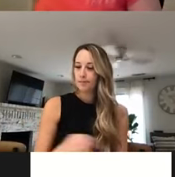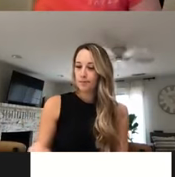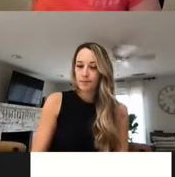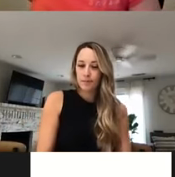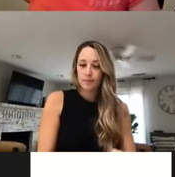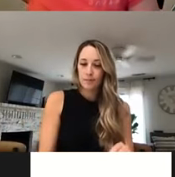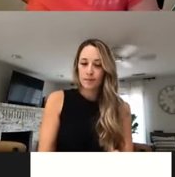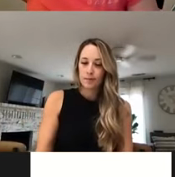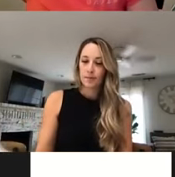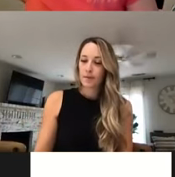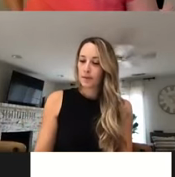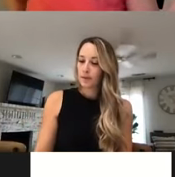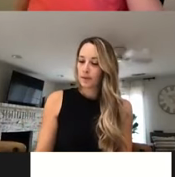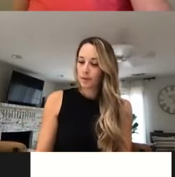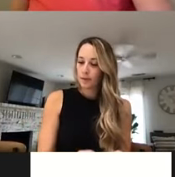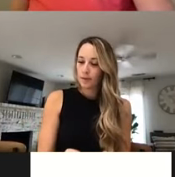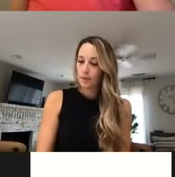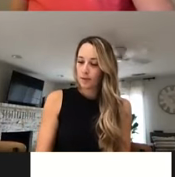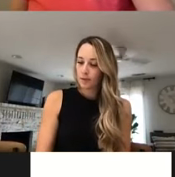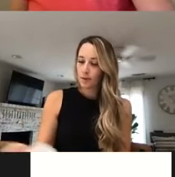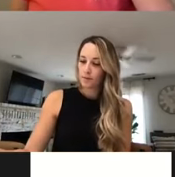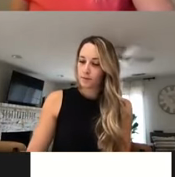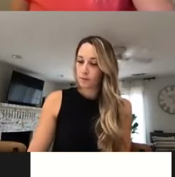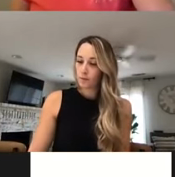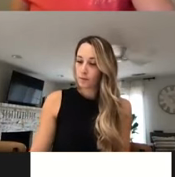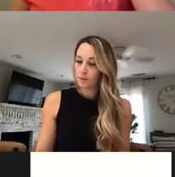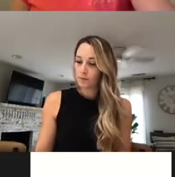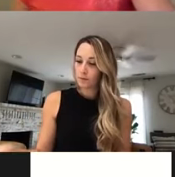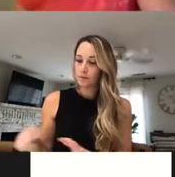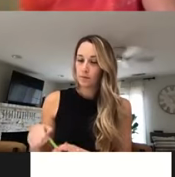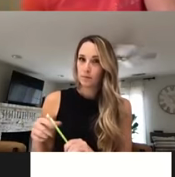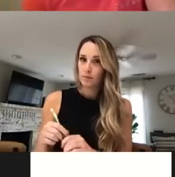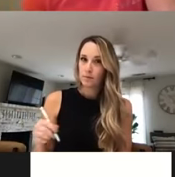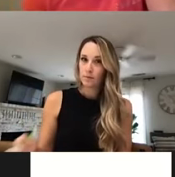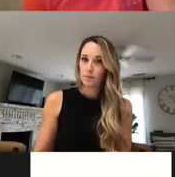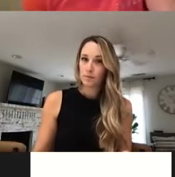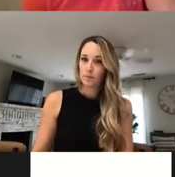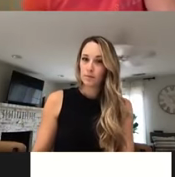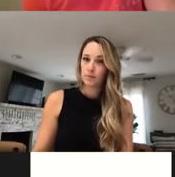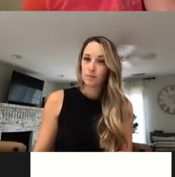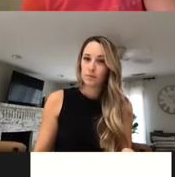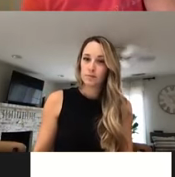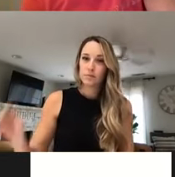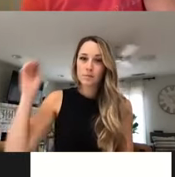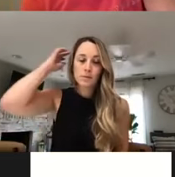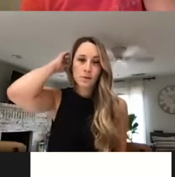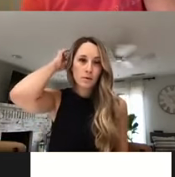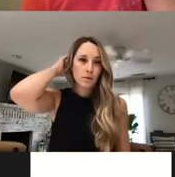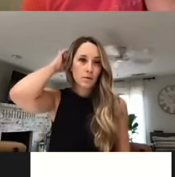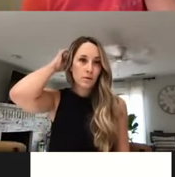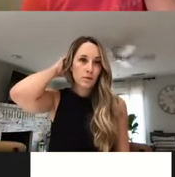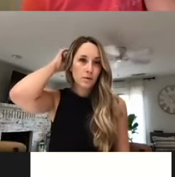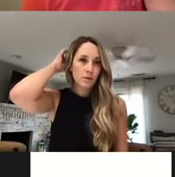of questions, then I think actually taking the time to figure out what characteristic you're